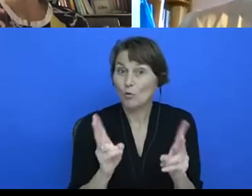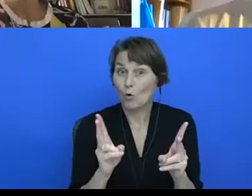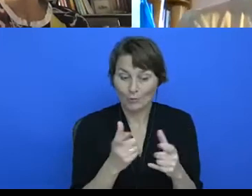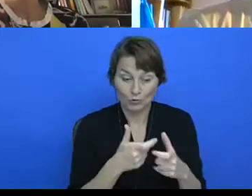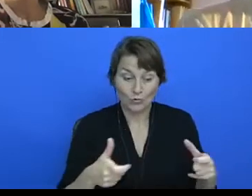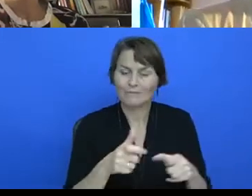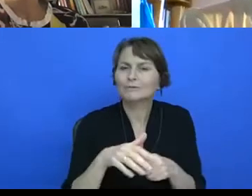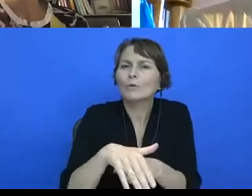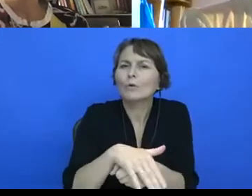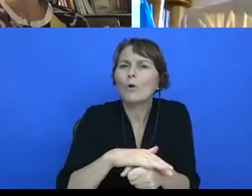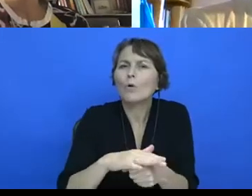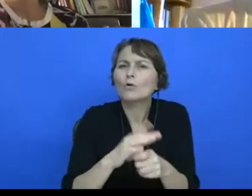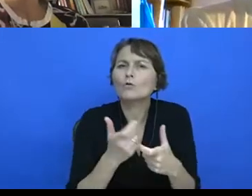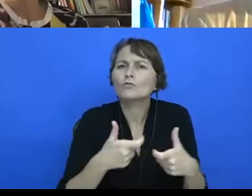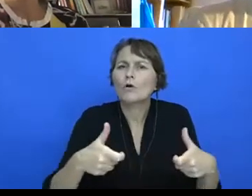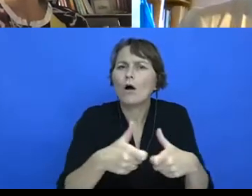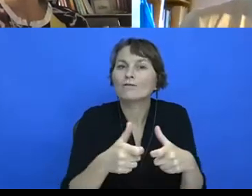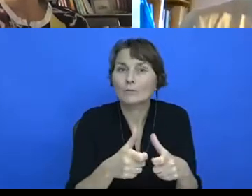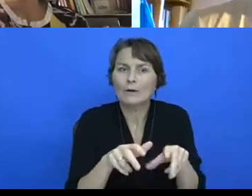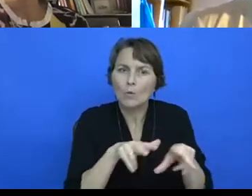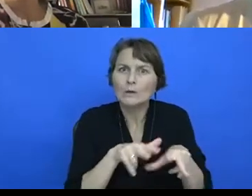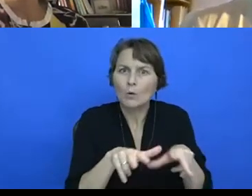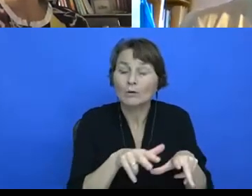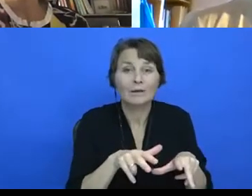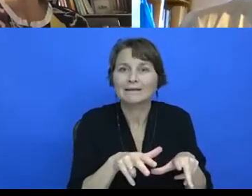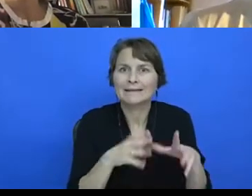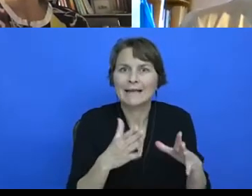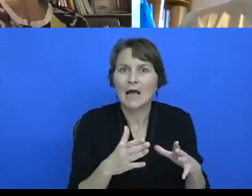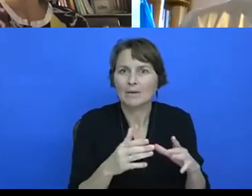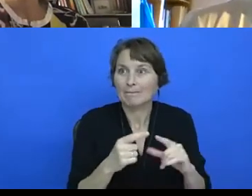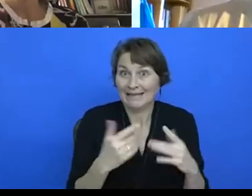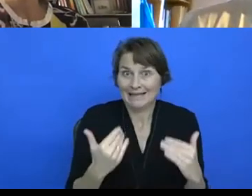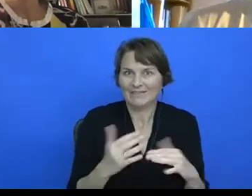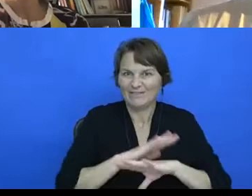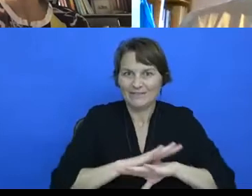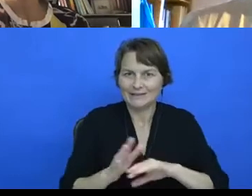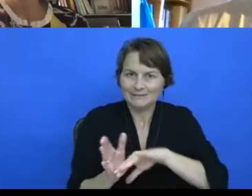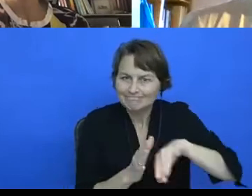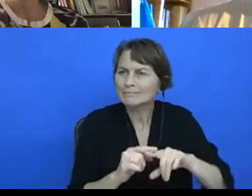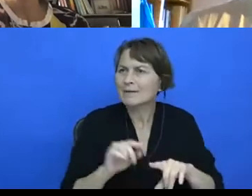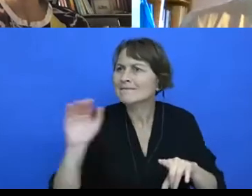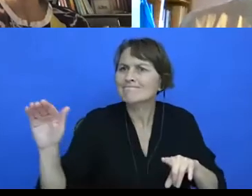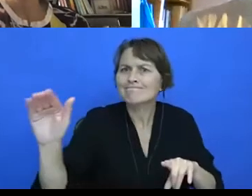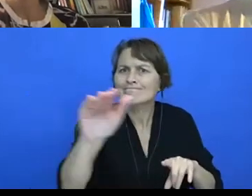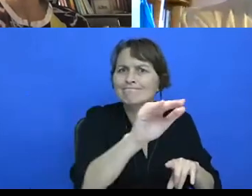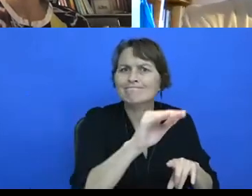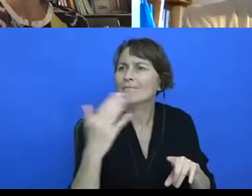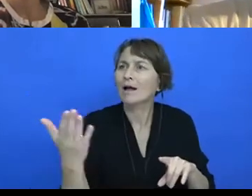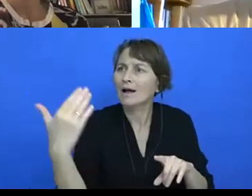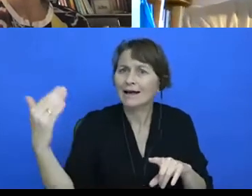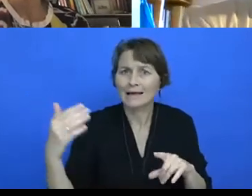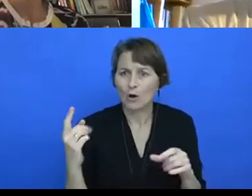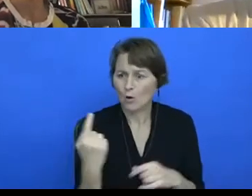the Metaphor community saying, I'll do this, but I need your help. I can't do this alone. And so I had volunteers, including 4